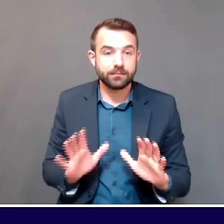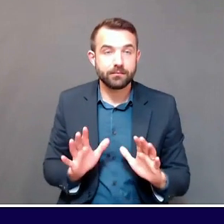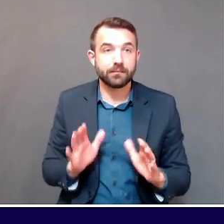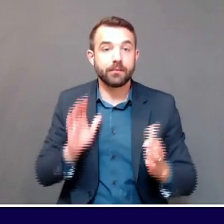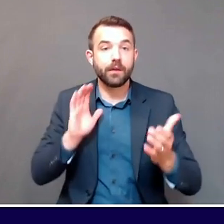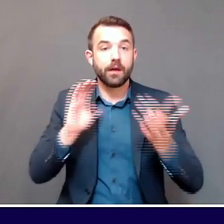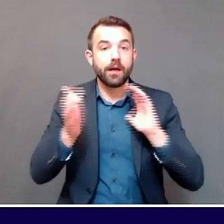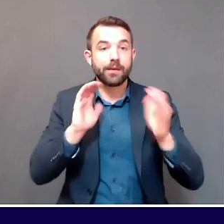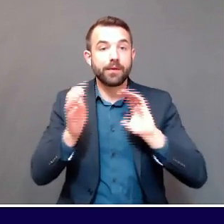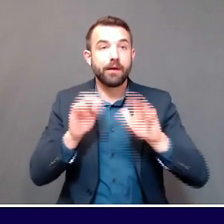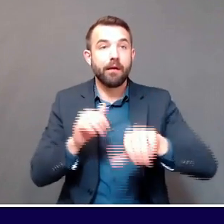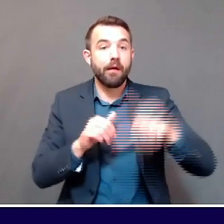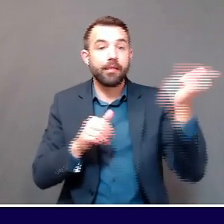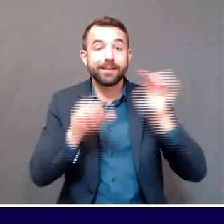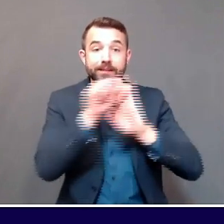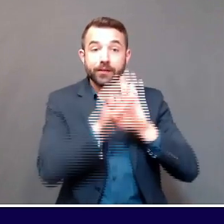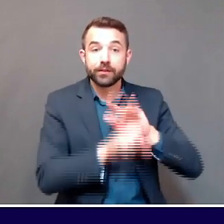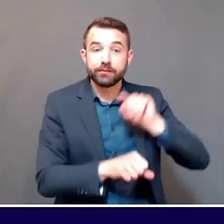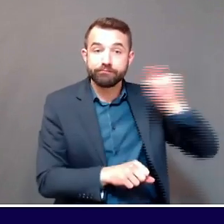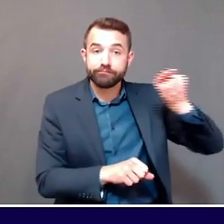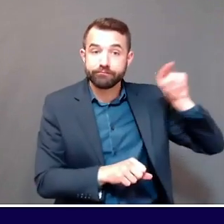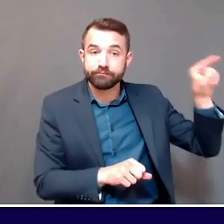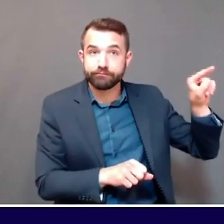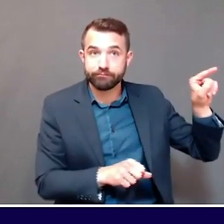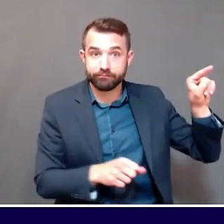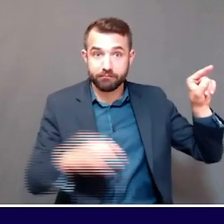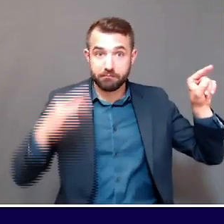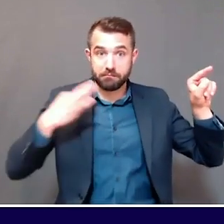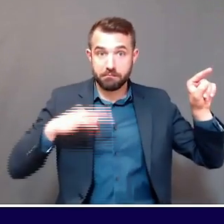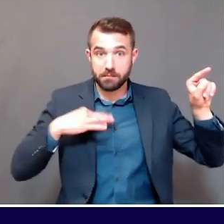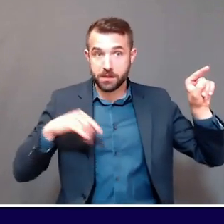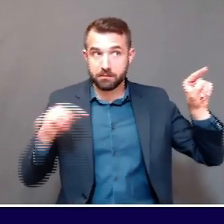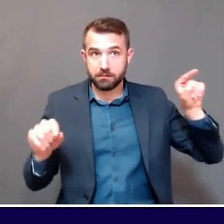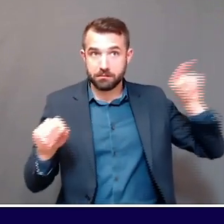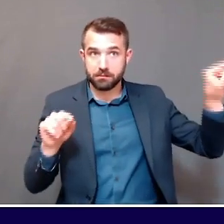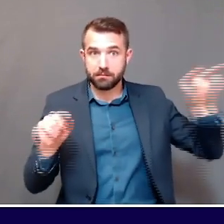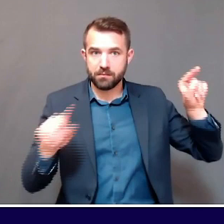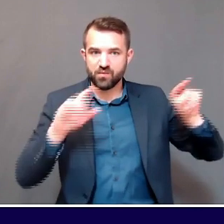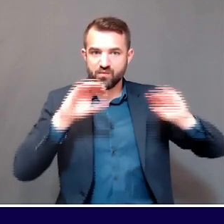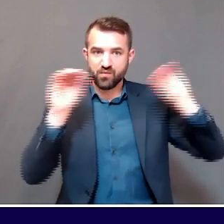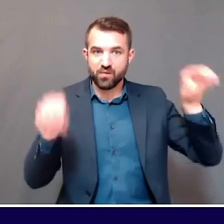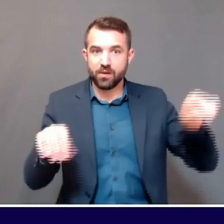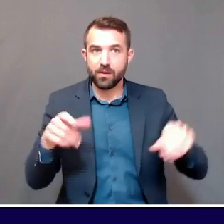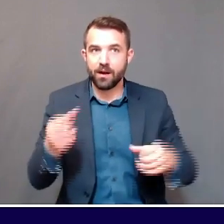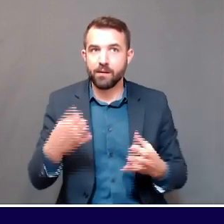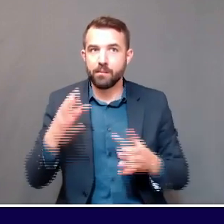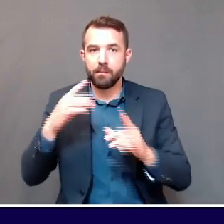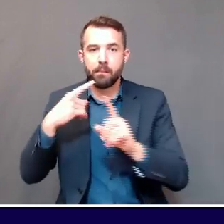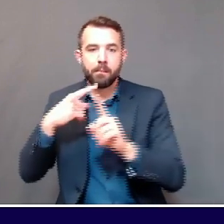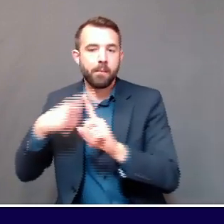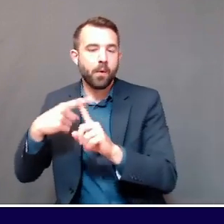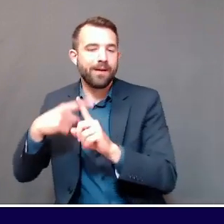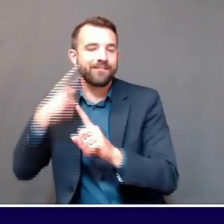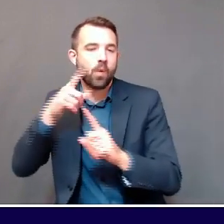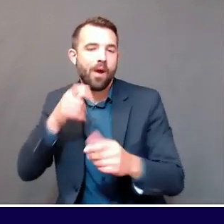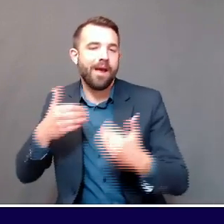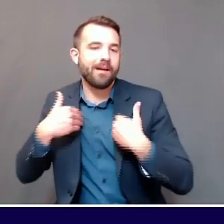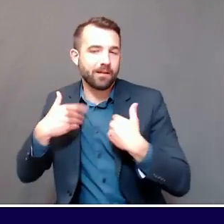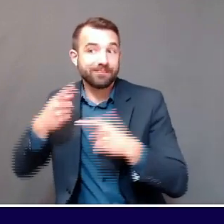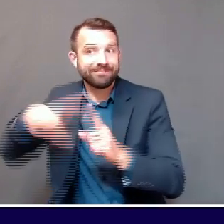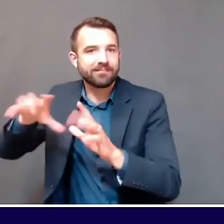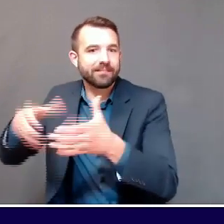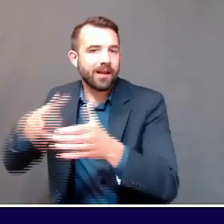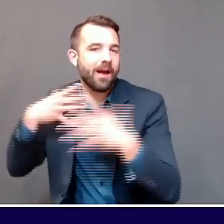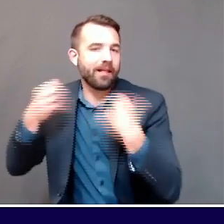or relative to other states, in terms of the percentage positive of healthcare workers, has us right on par with other states, which is to